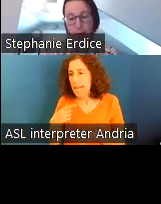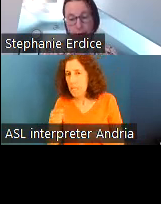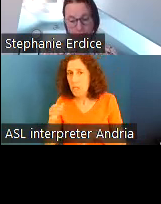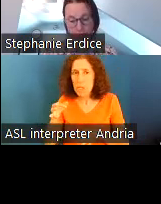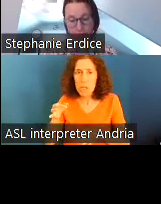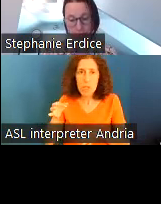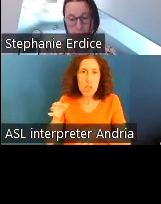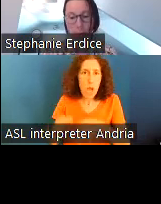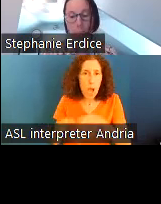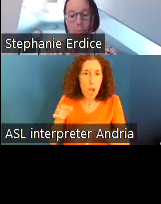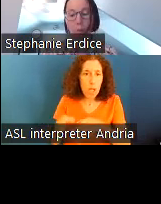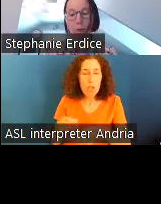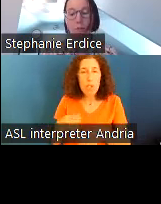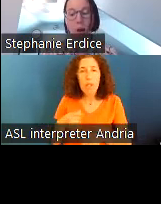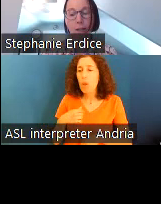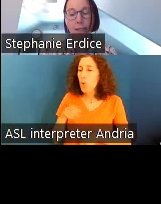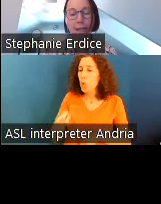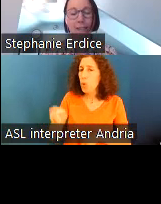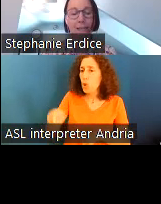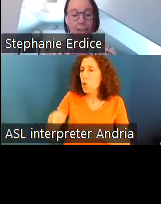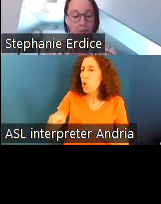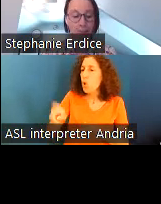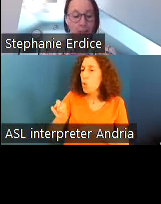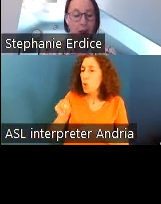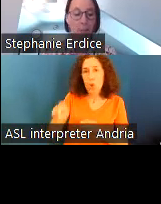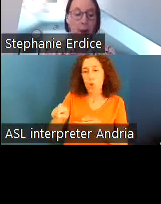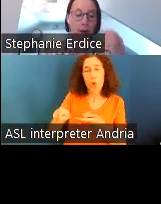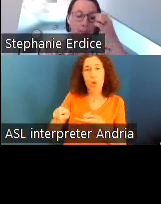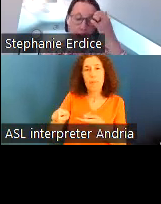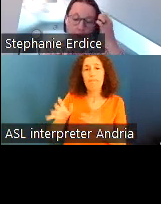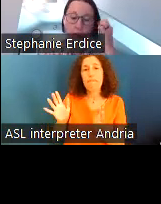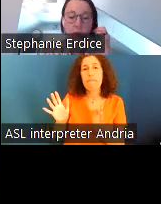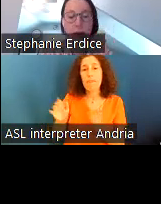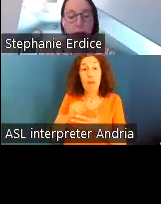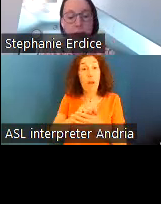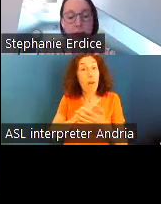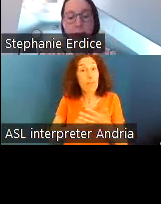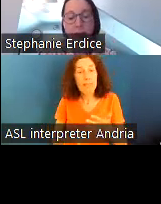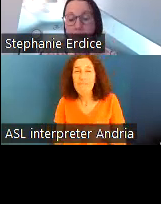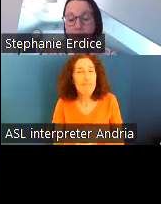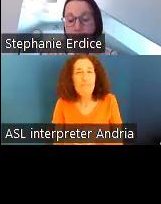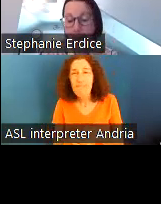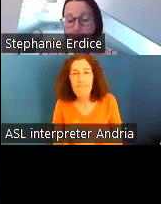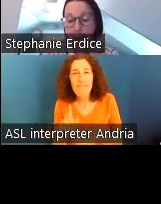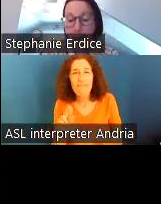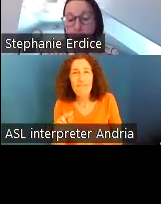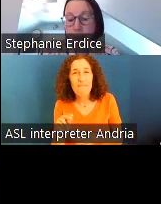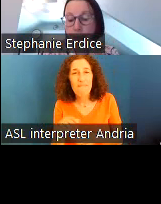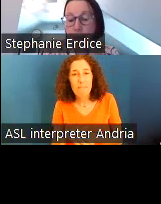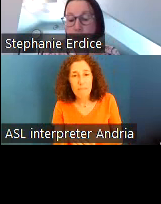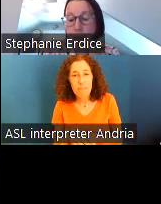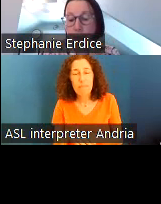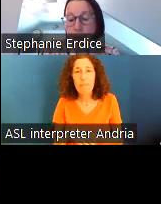are crossing a boundary. We have talked extensively about empowering survivors and giving them